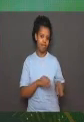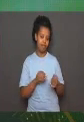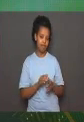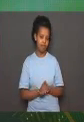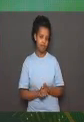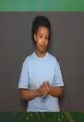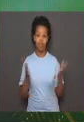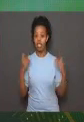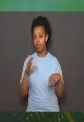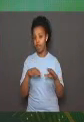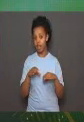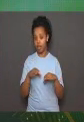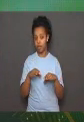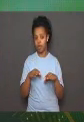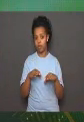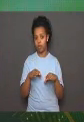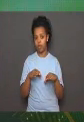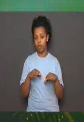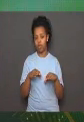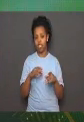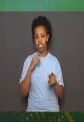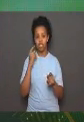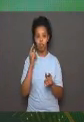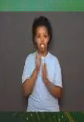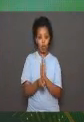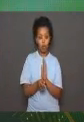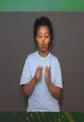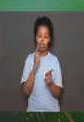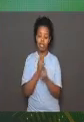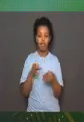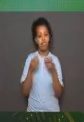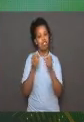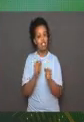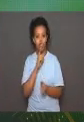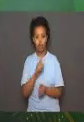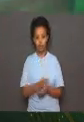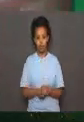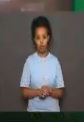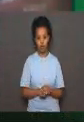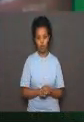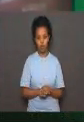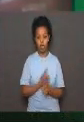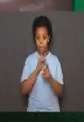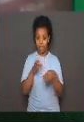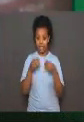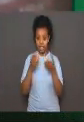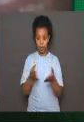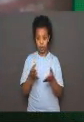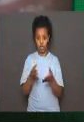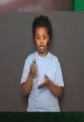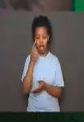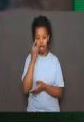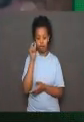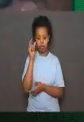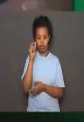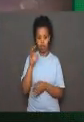Welcome back, students. I hope you were able to label the examples correctly. If you said that